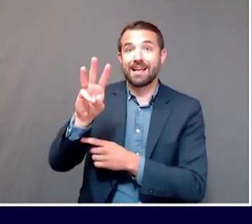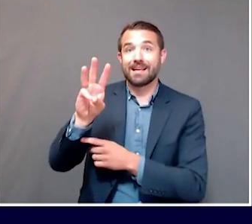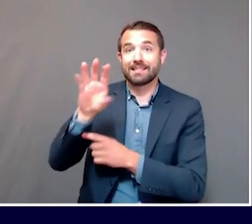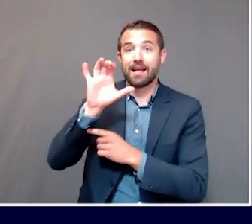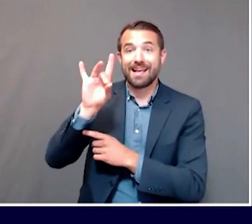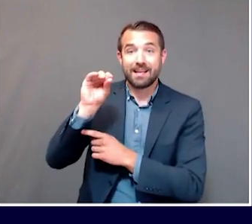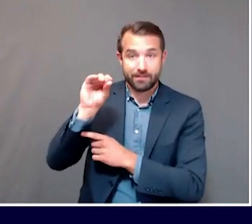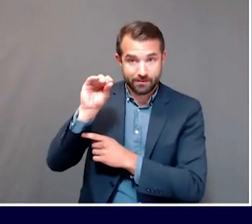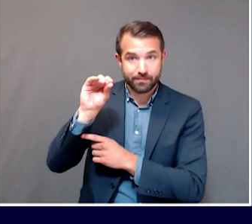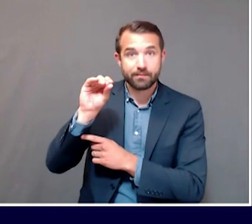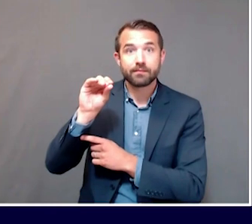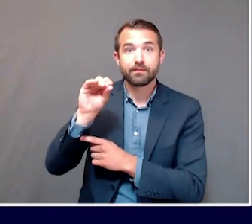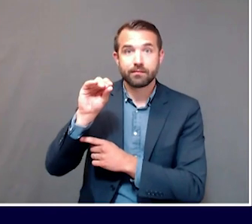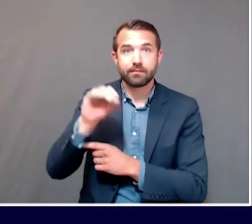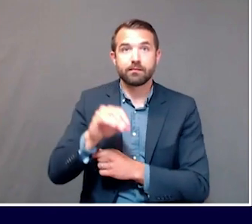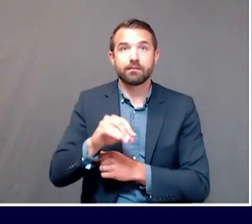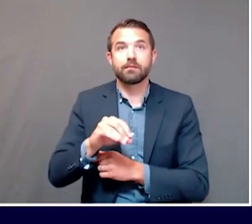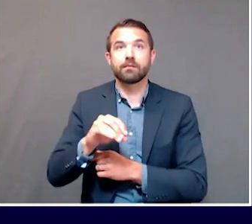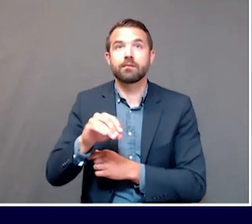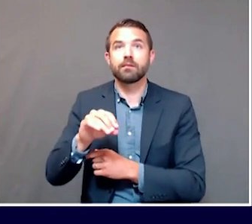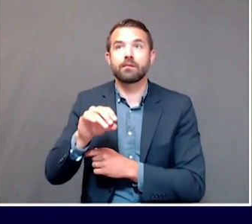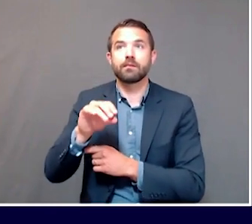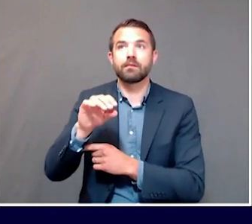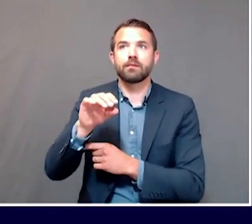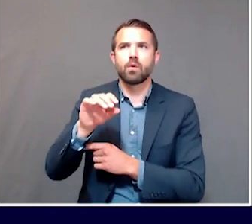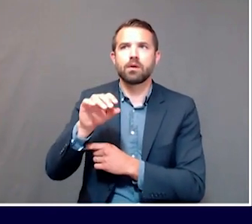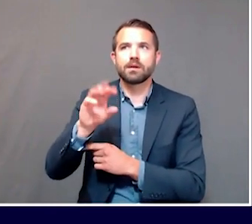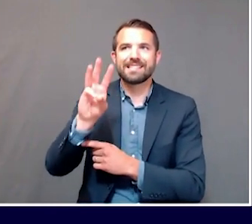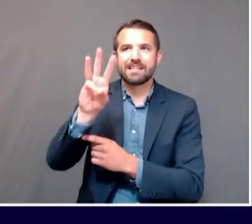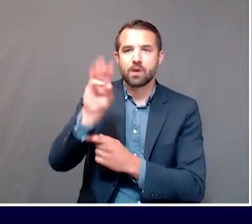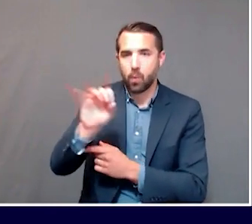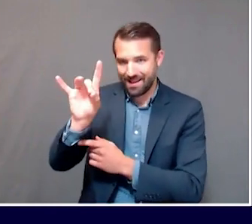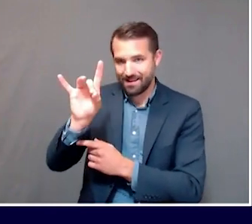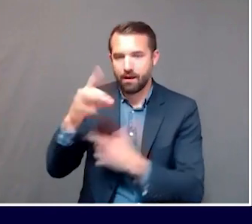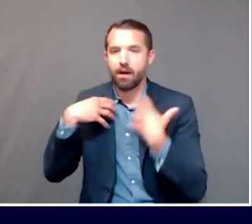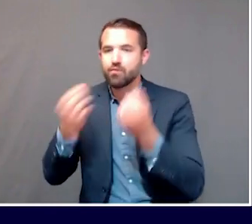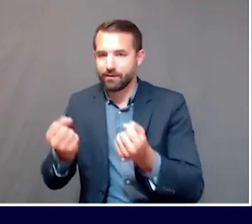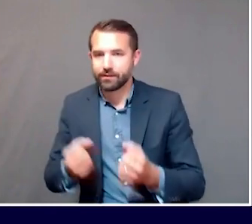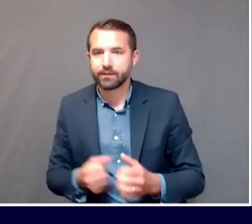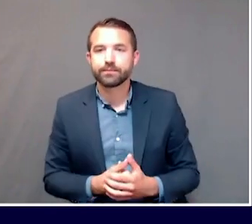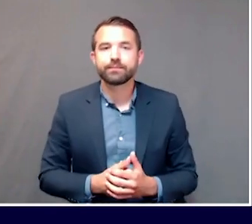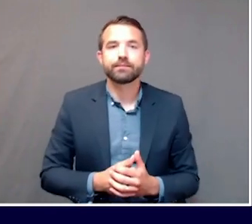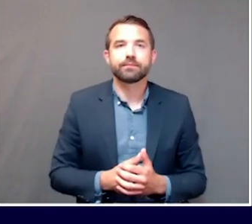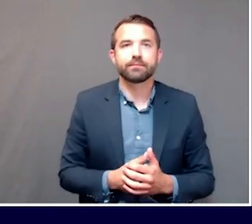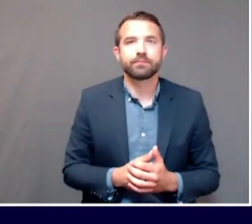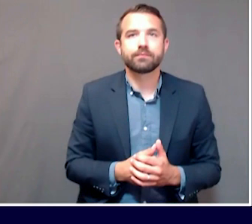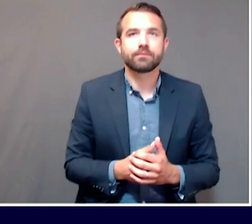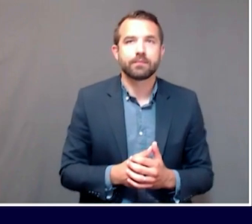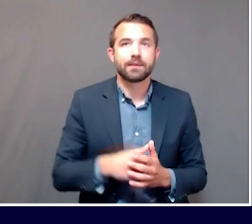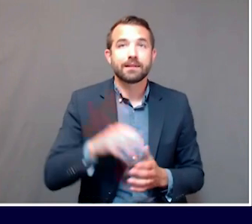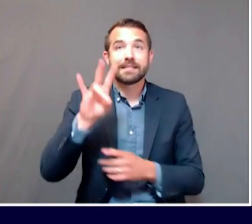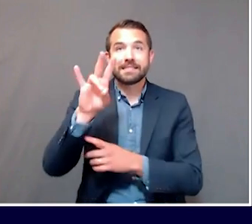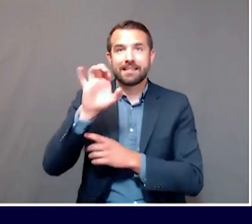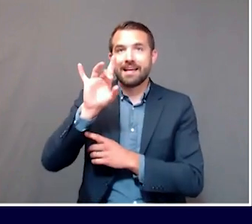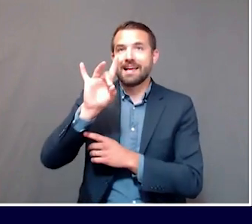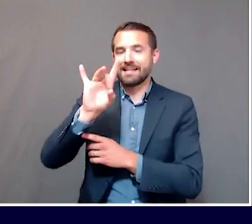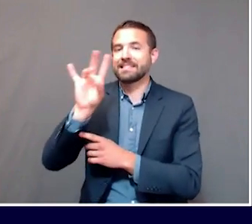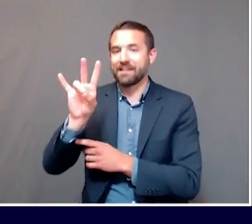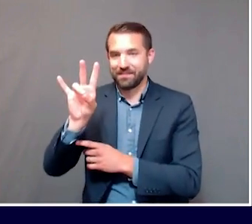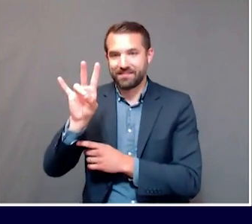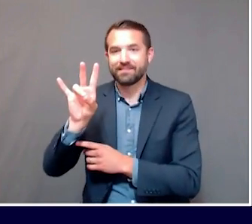our 787 healthcare workers, 680 have recovered and been released from